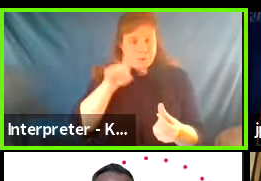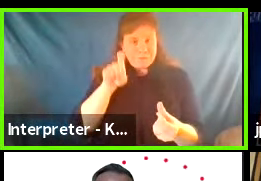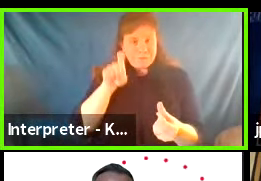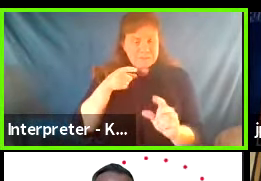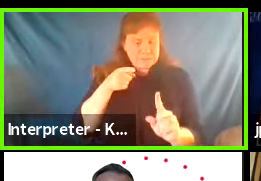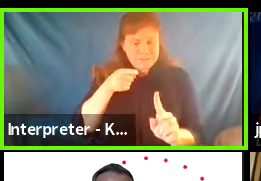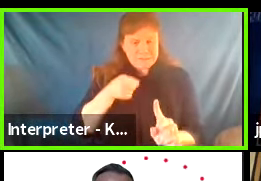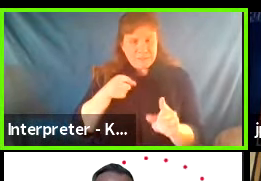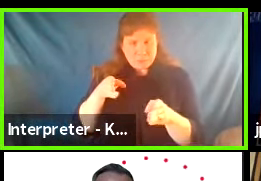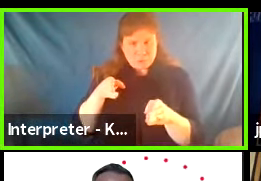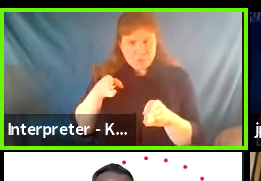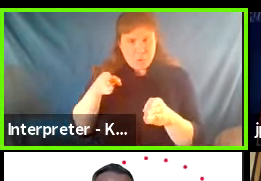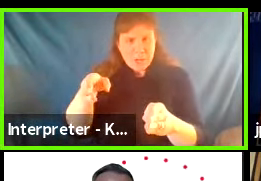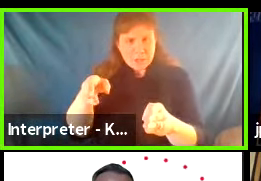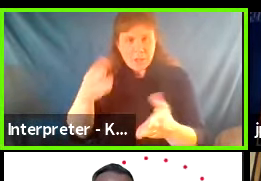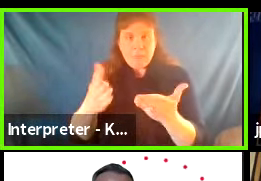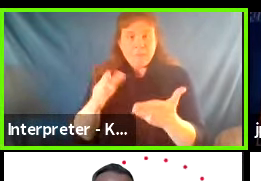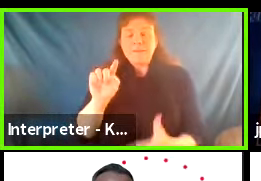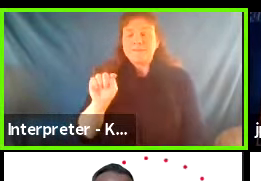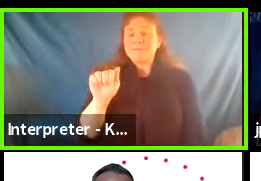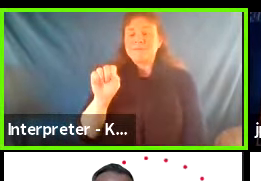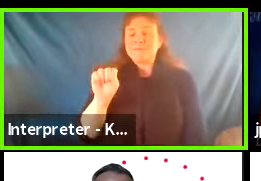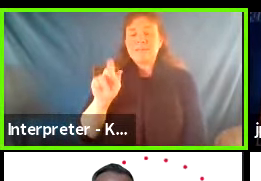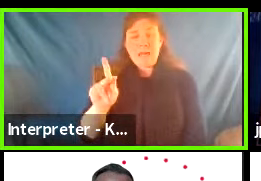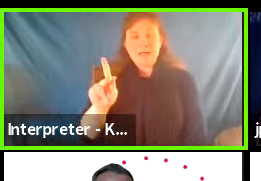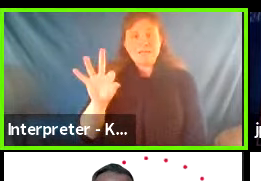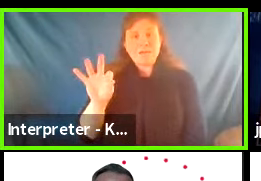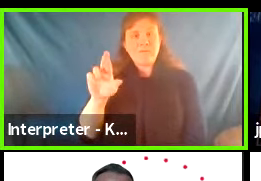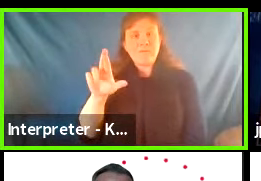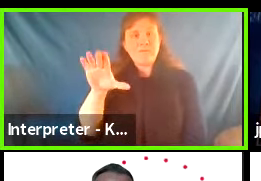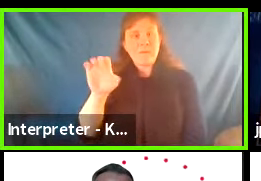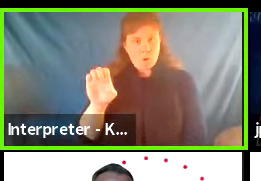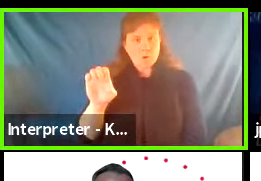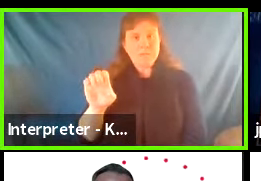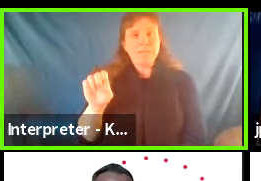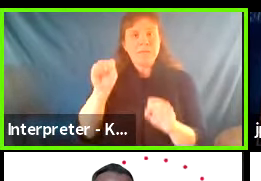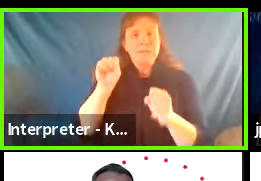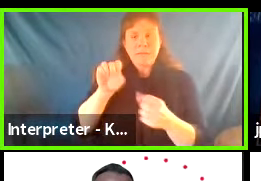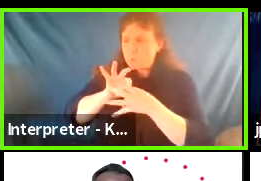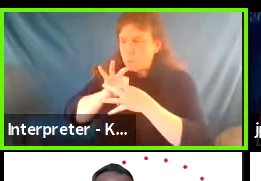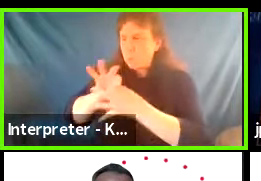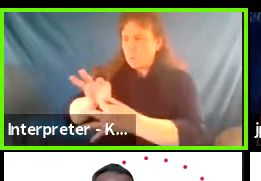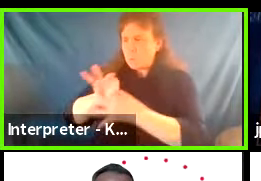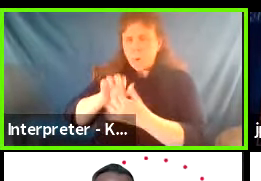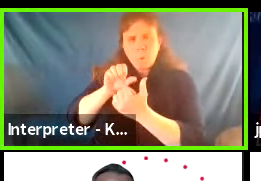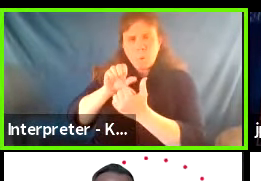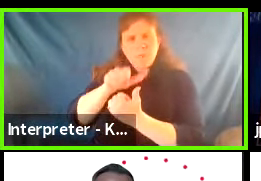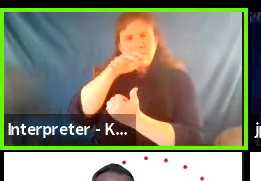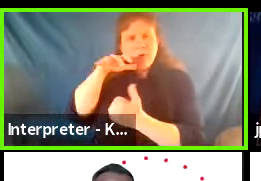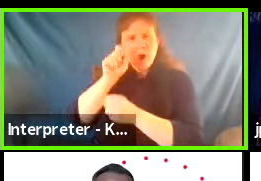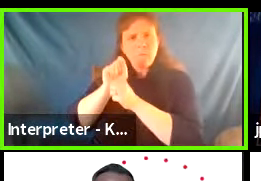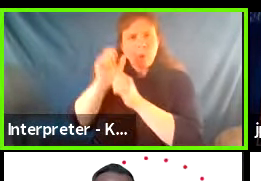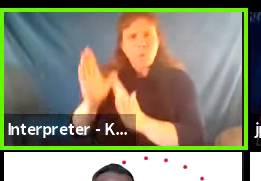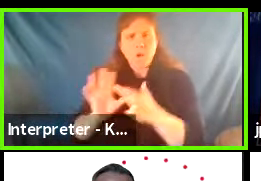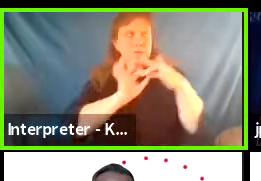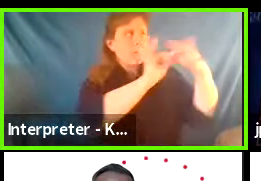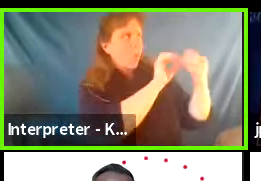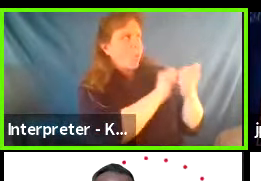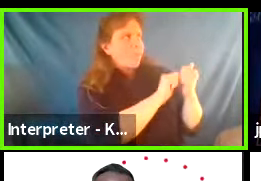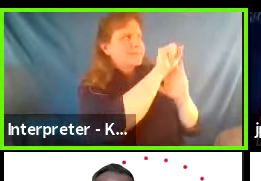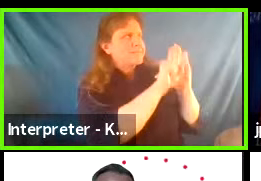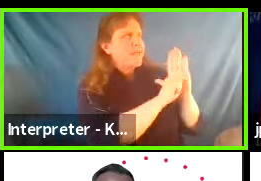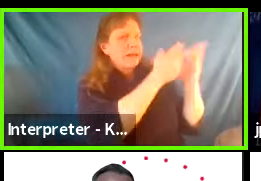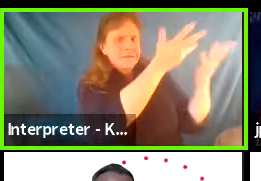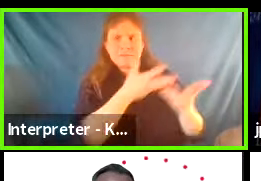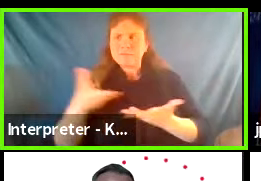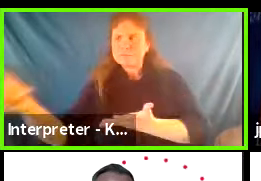potential task force that's targeting farm workers, that is coordinated by the state, working alongside the unions